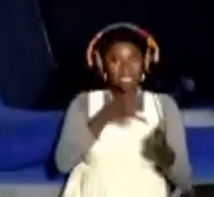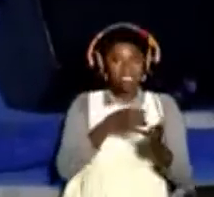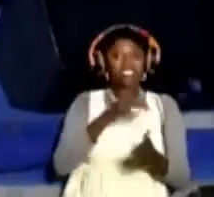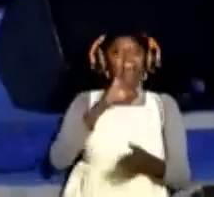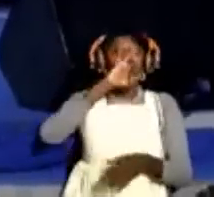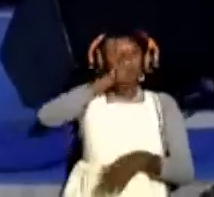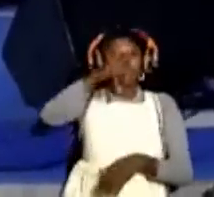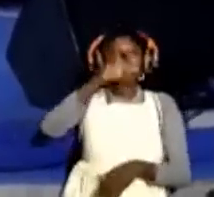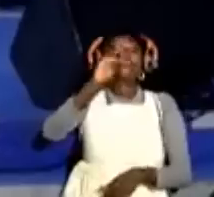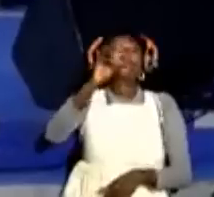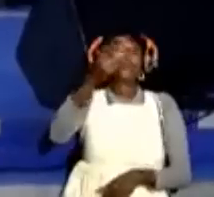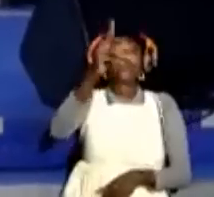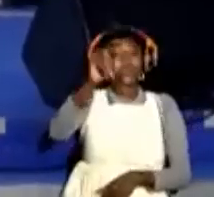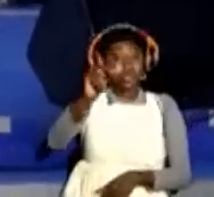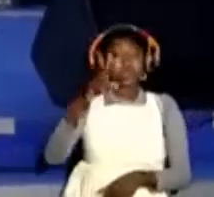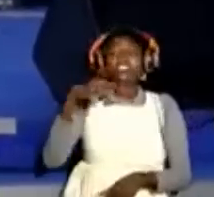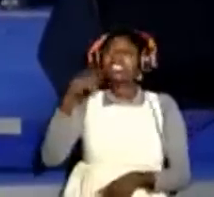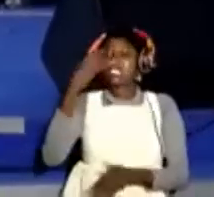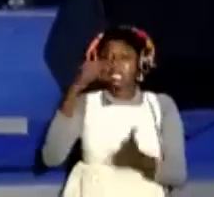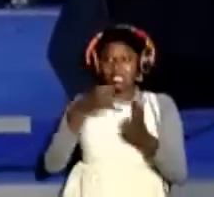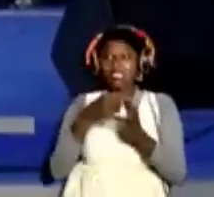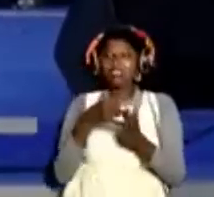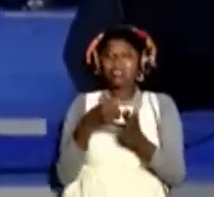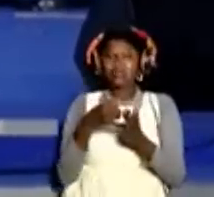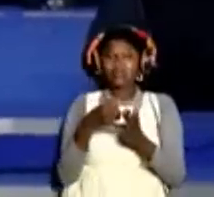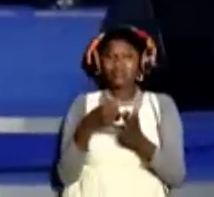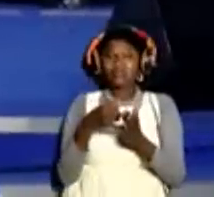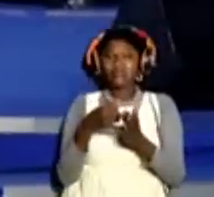John the Beloved spoke so much about them.